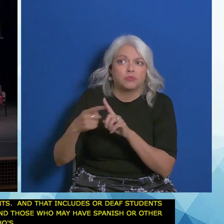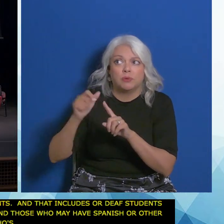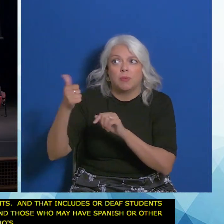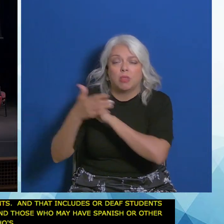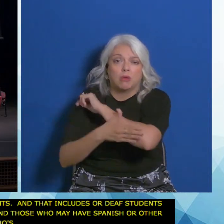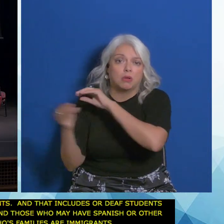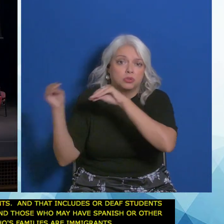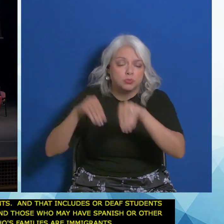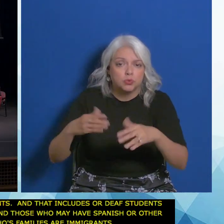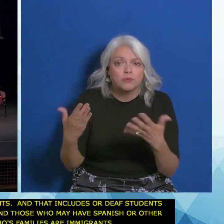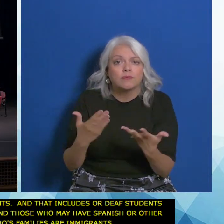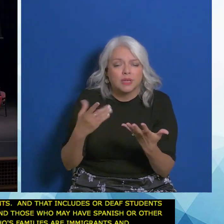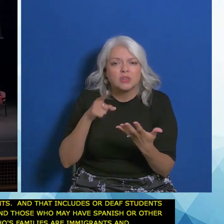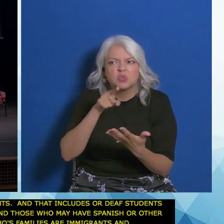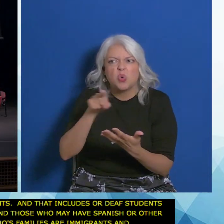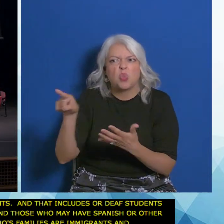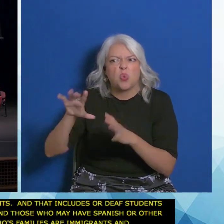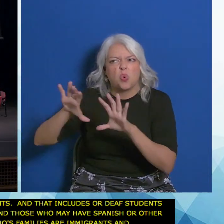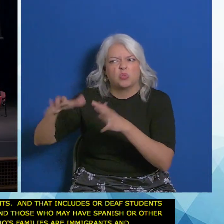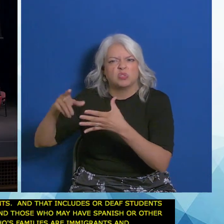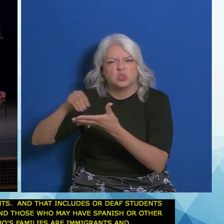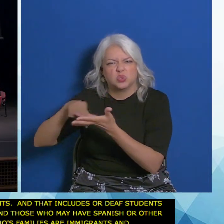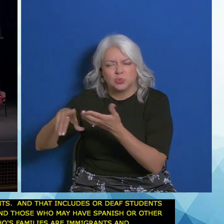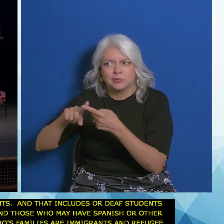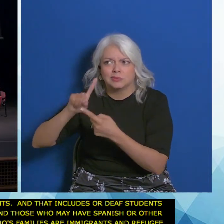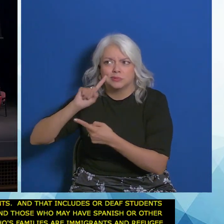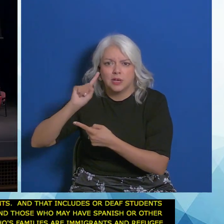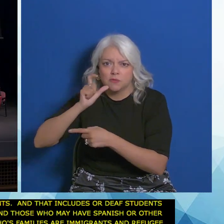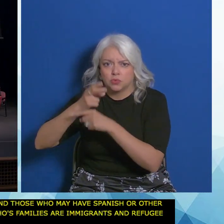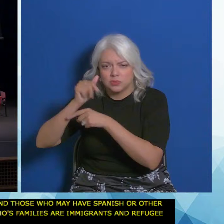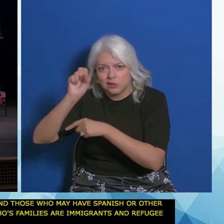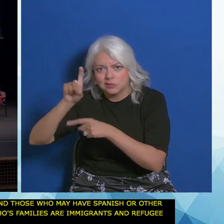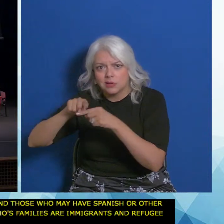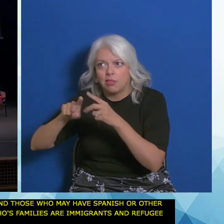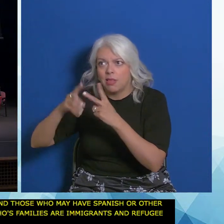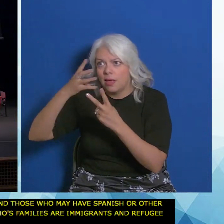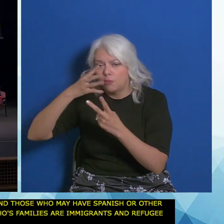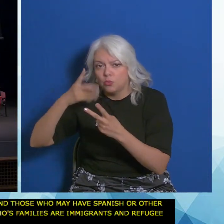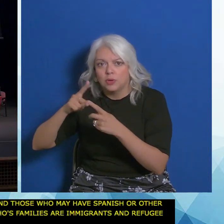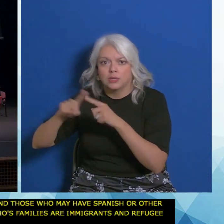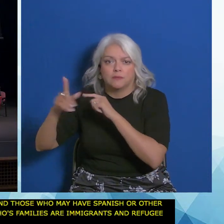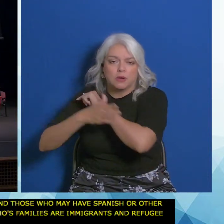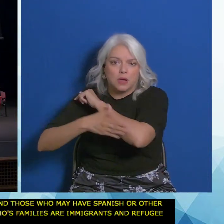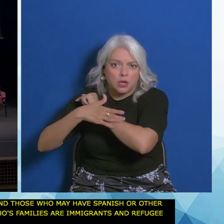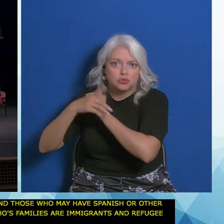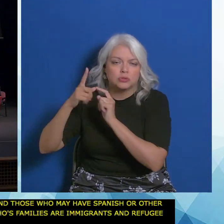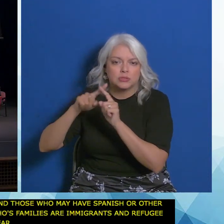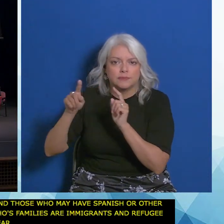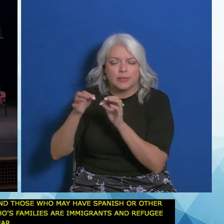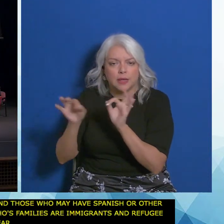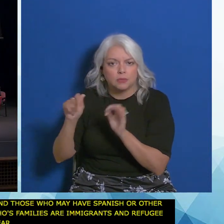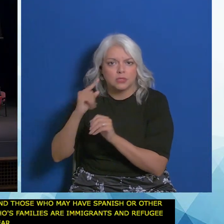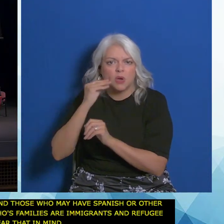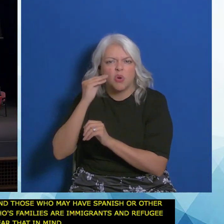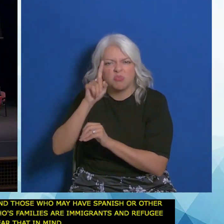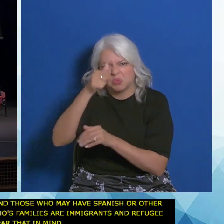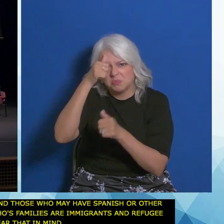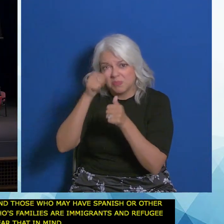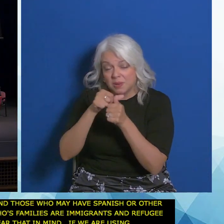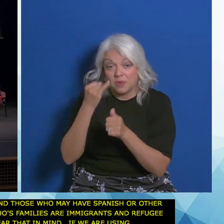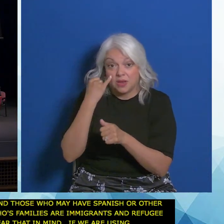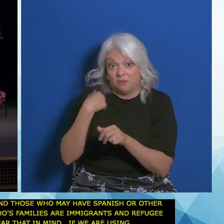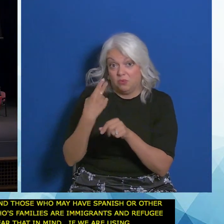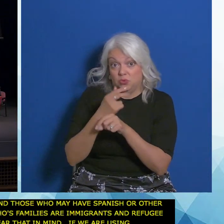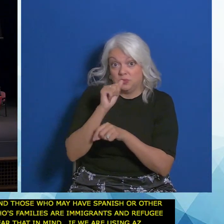has an even greater impact on those students. So I just want us to bear that in mind. If we are using AZ merit